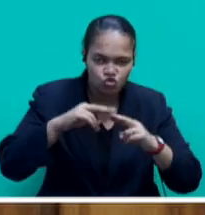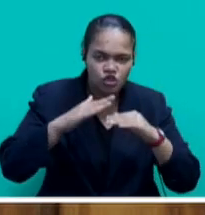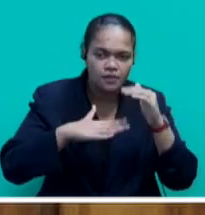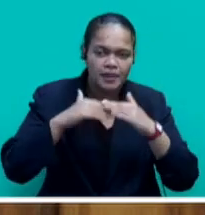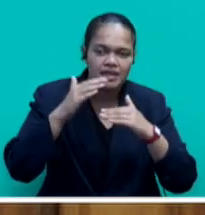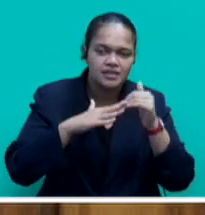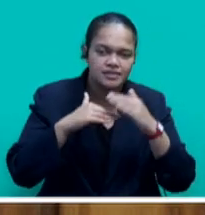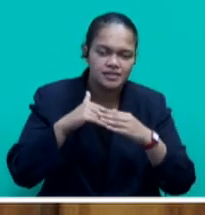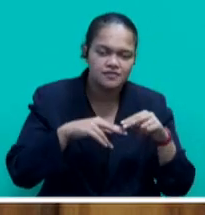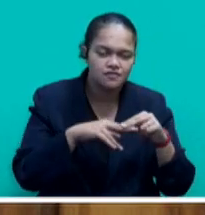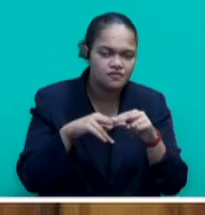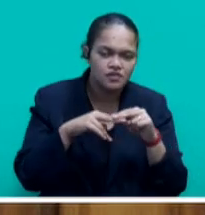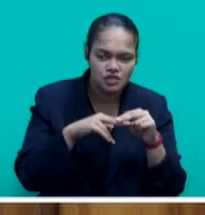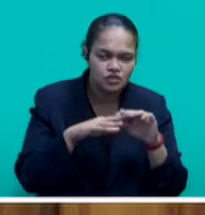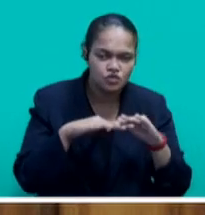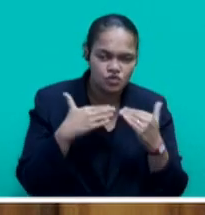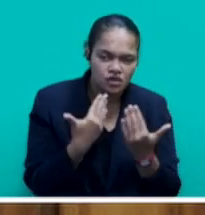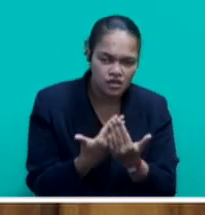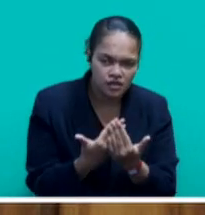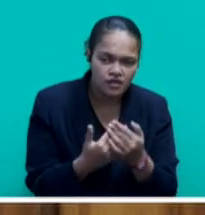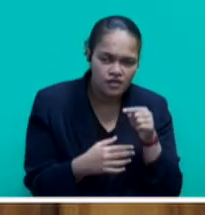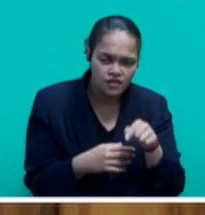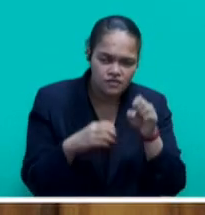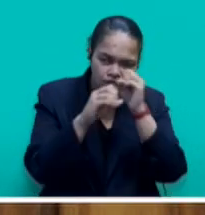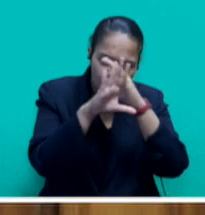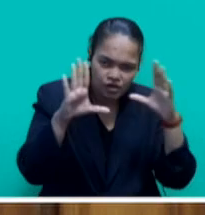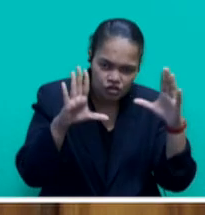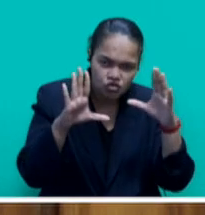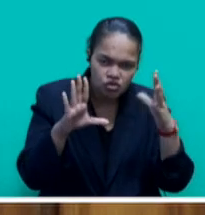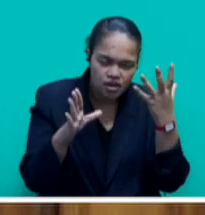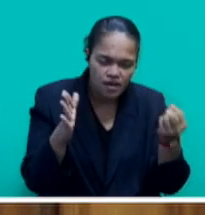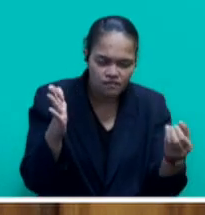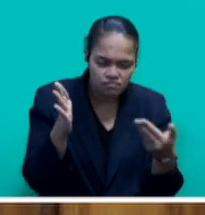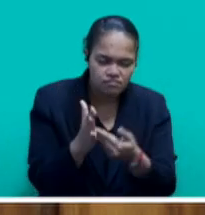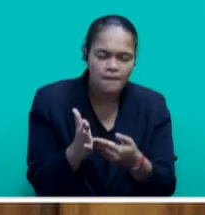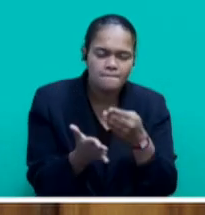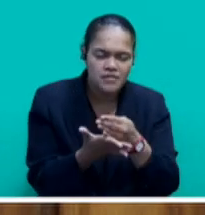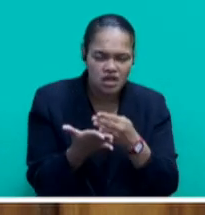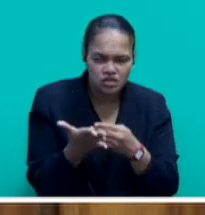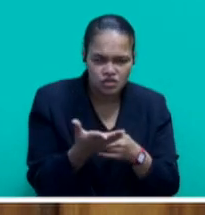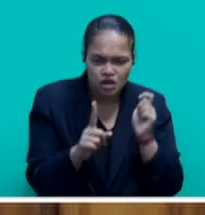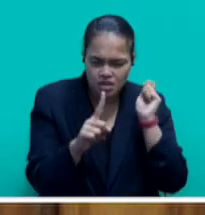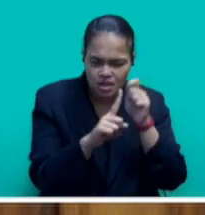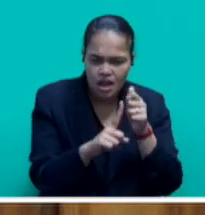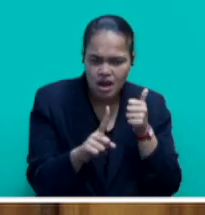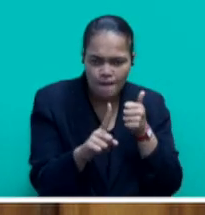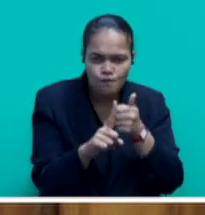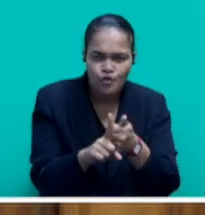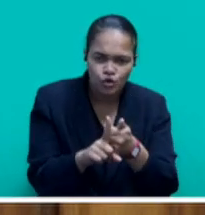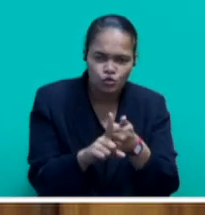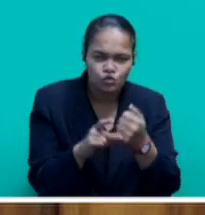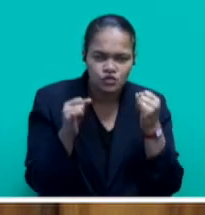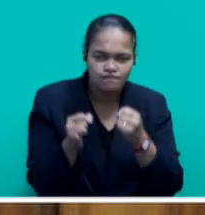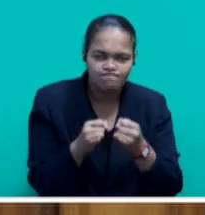a resilient Fiji. This vision is clearly reflected in the budget allocations with a targeted approach to implementation, growth